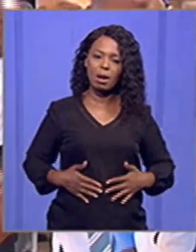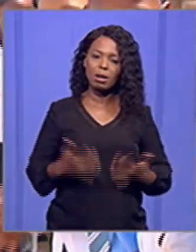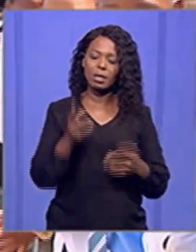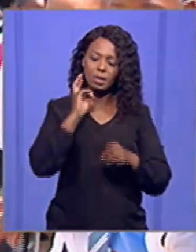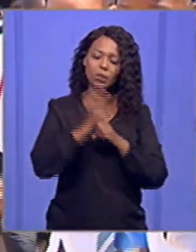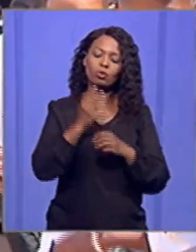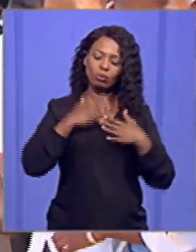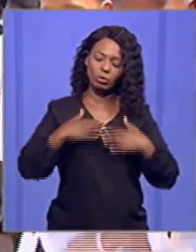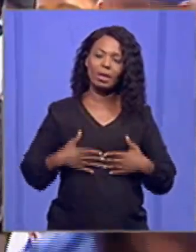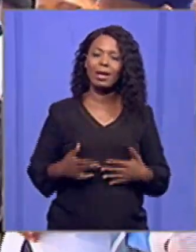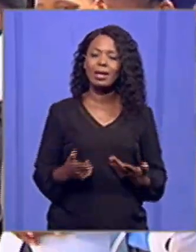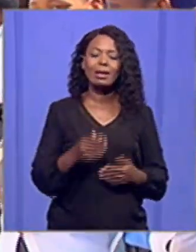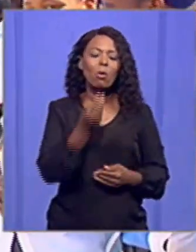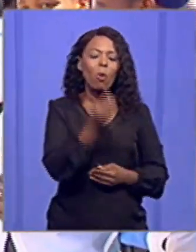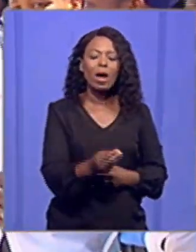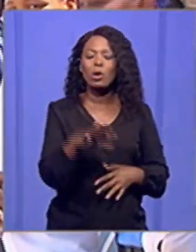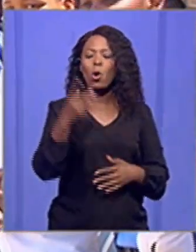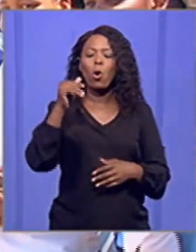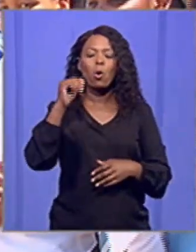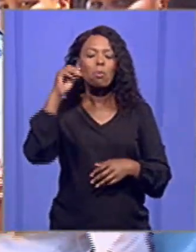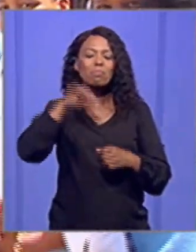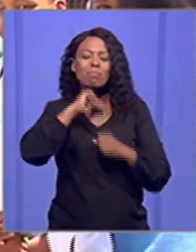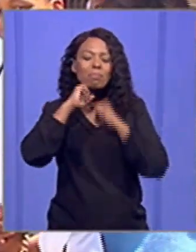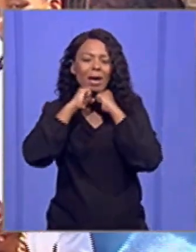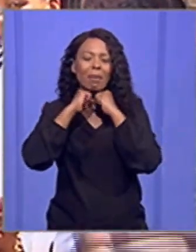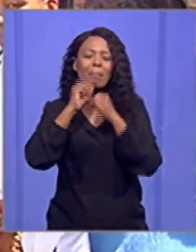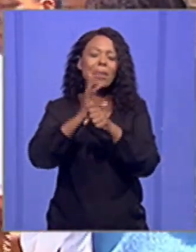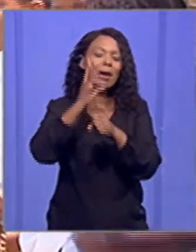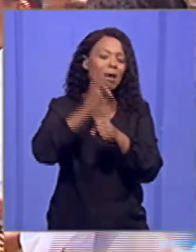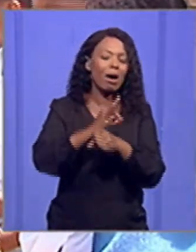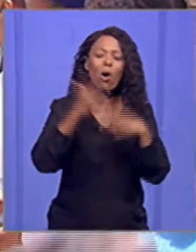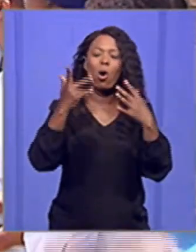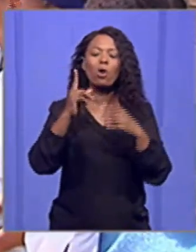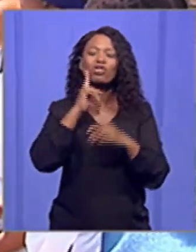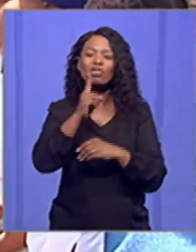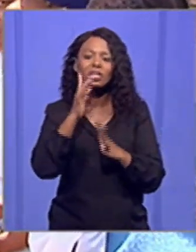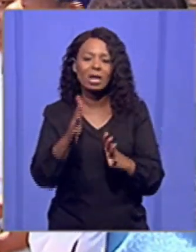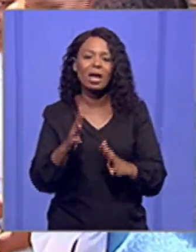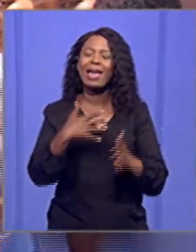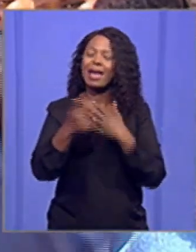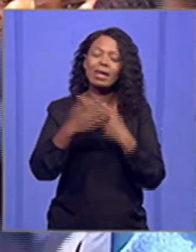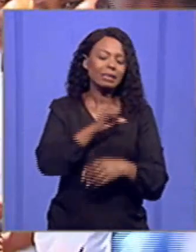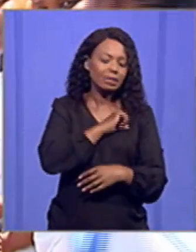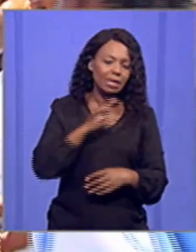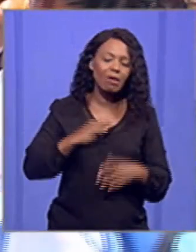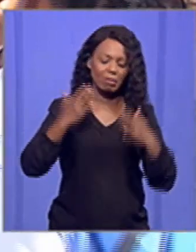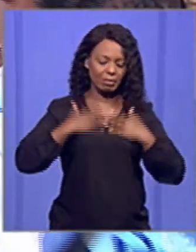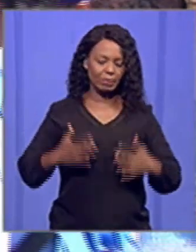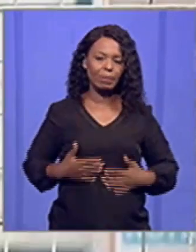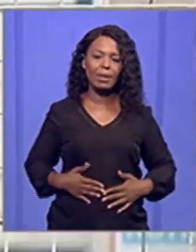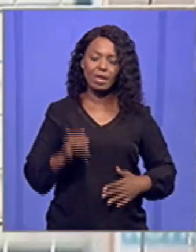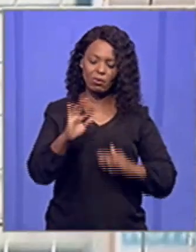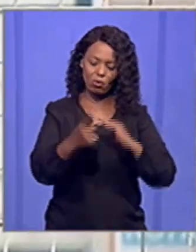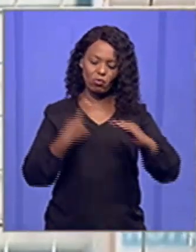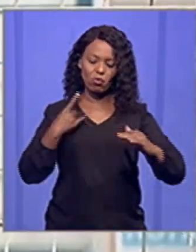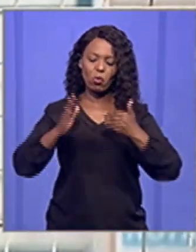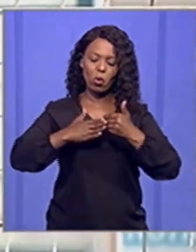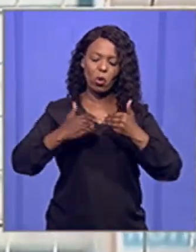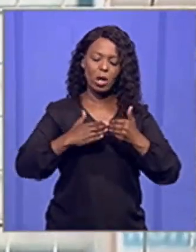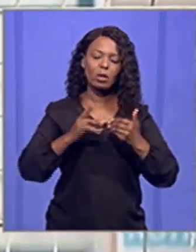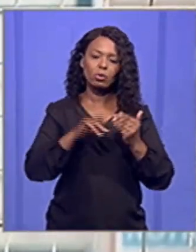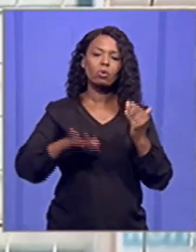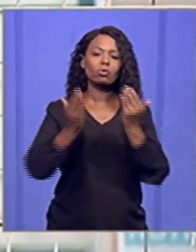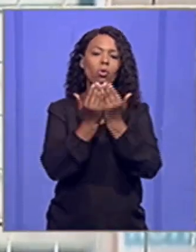no matter ke ngwana ke parent ke ene a o kena ka gate ya sekolo ke matse o setšhiwe. Ka